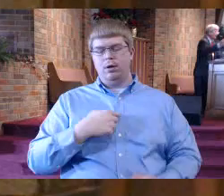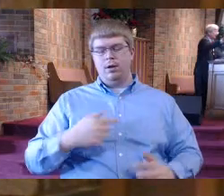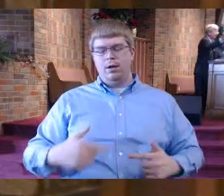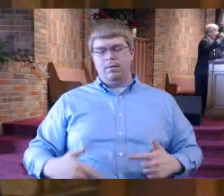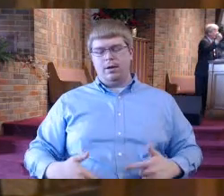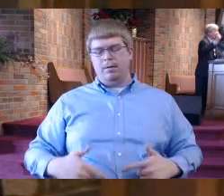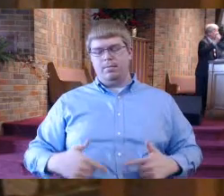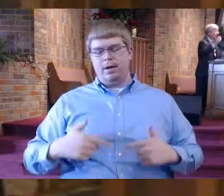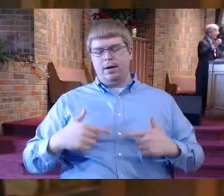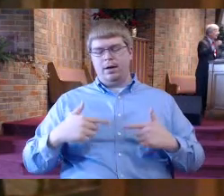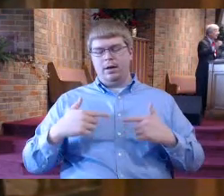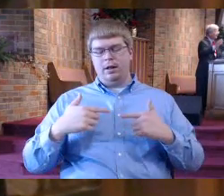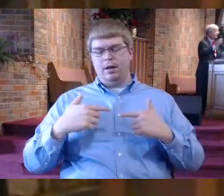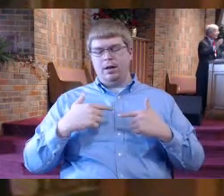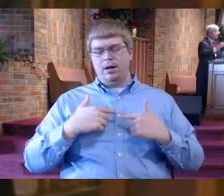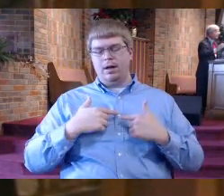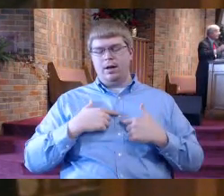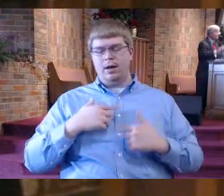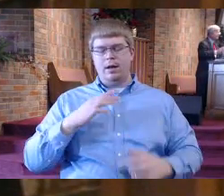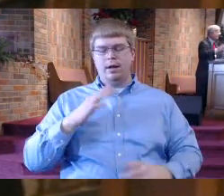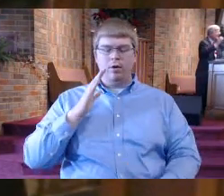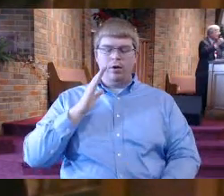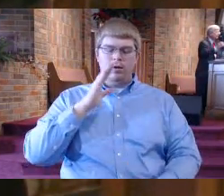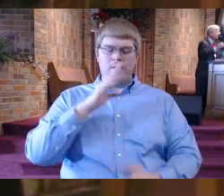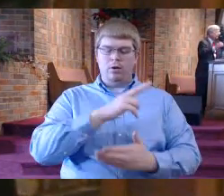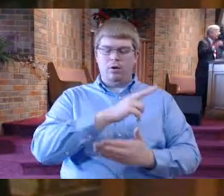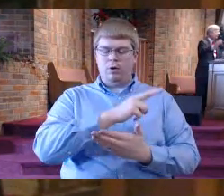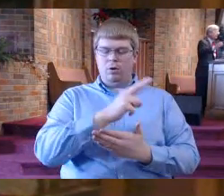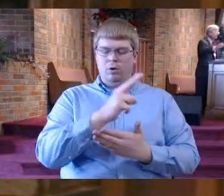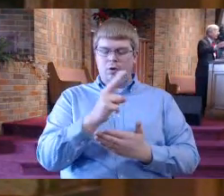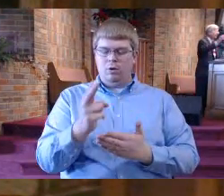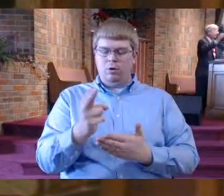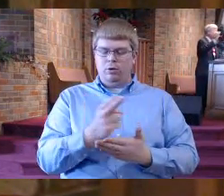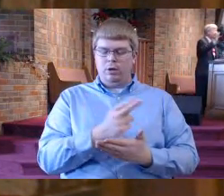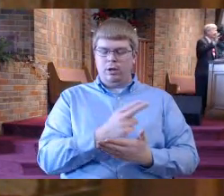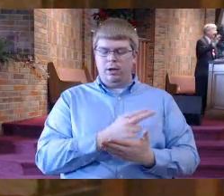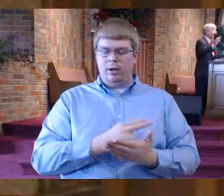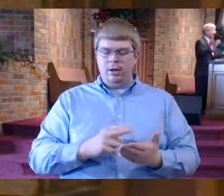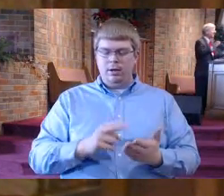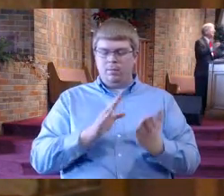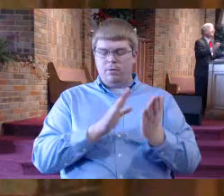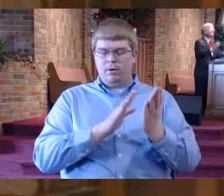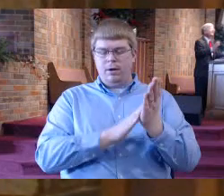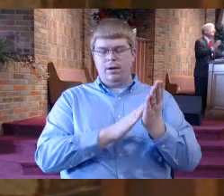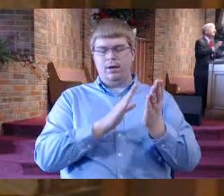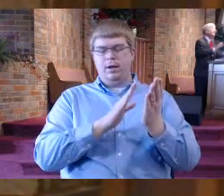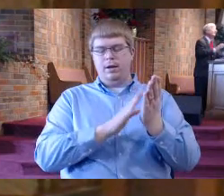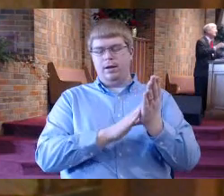truth. Make my life holy